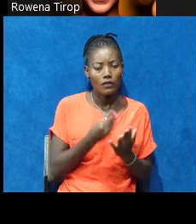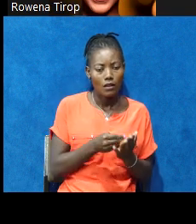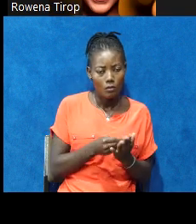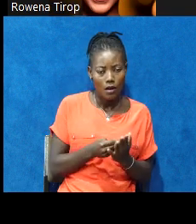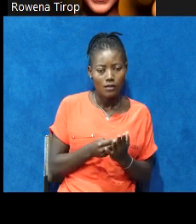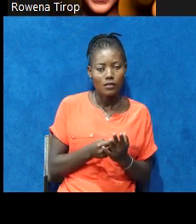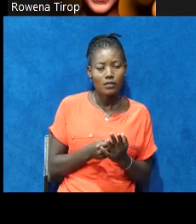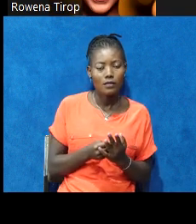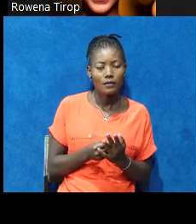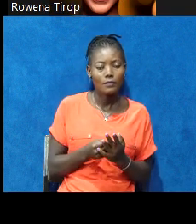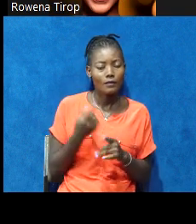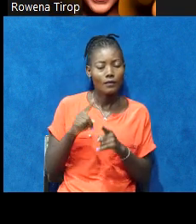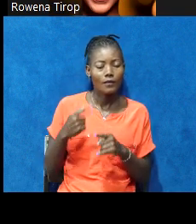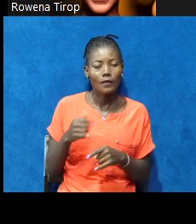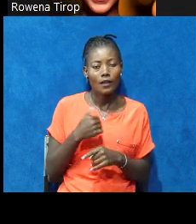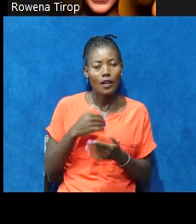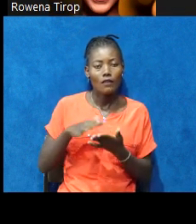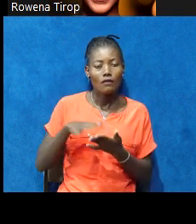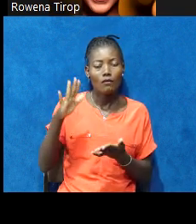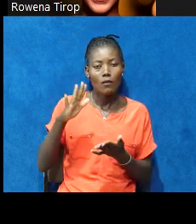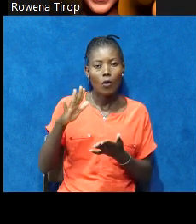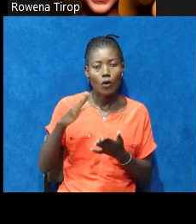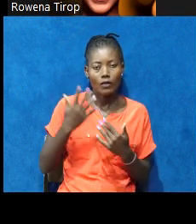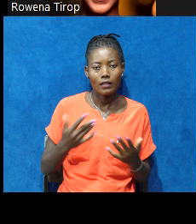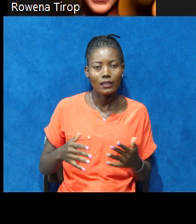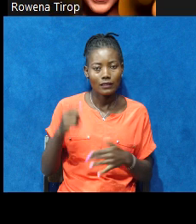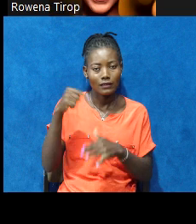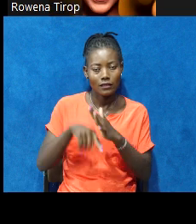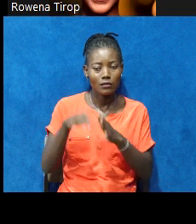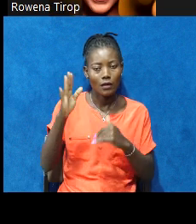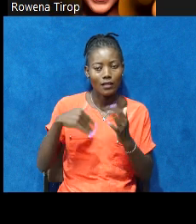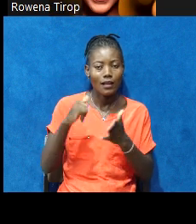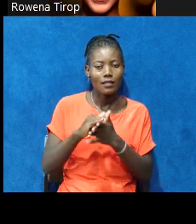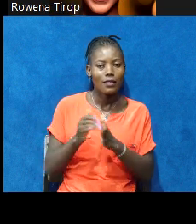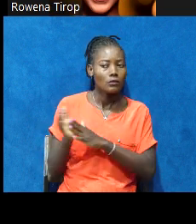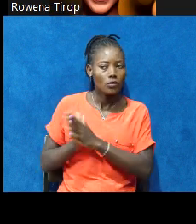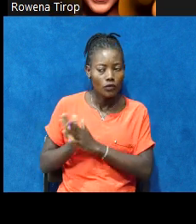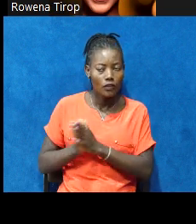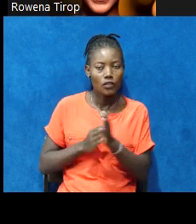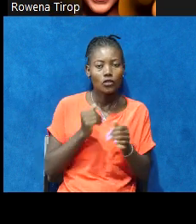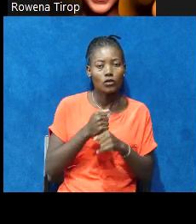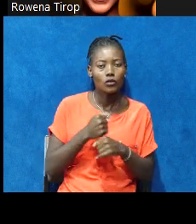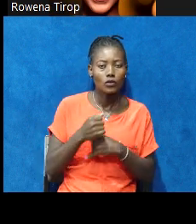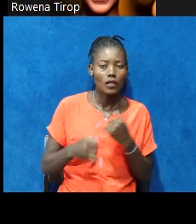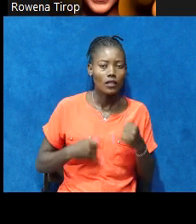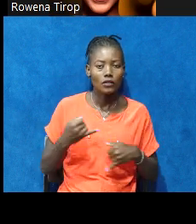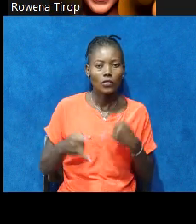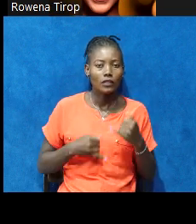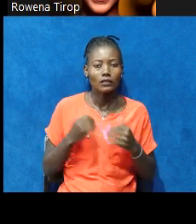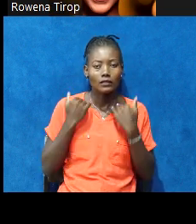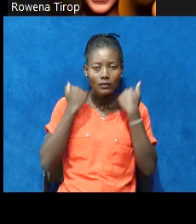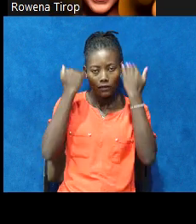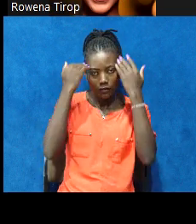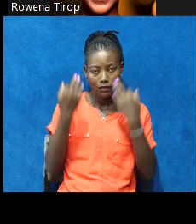aspect, but there's also something deeper than that. There's a motivation that comes from within to do it. It's your enjoyment. It's a